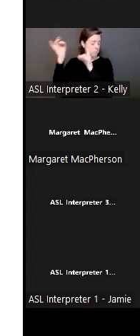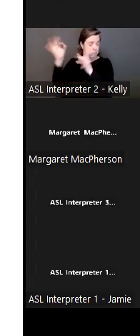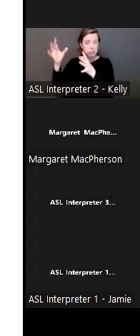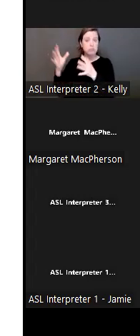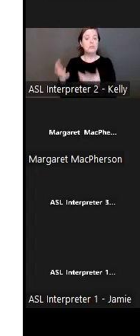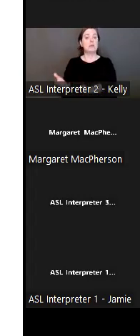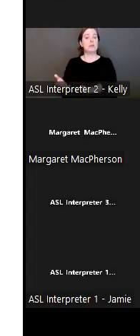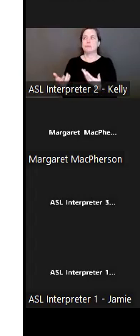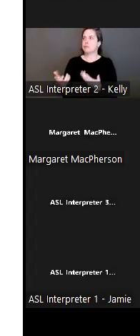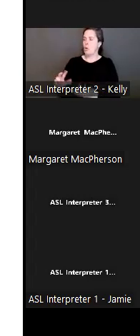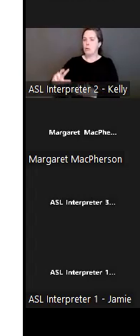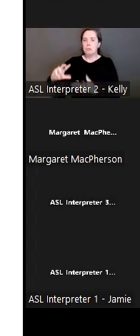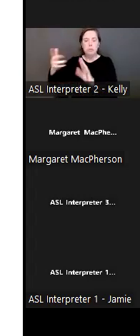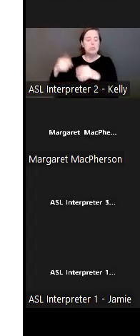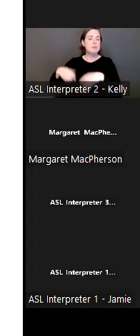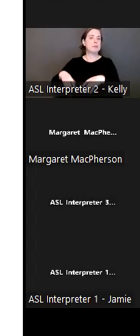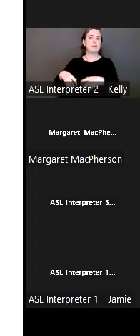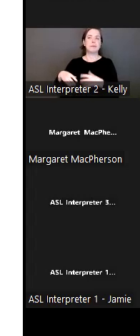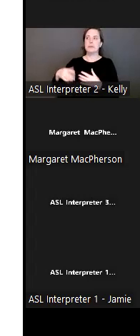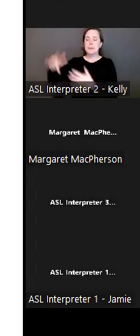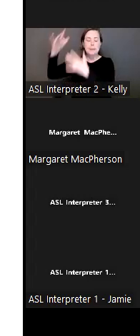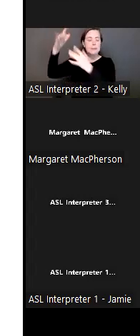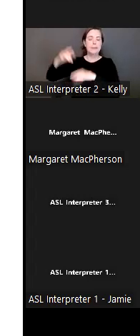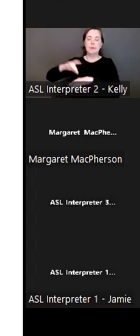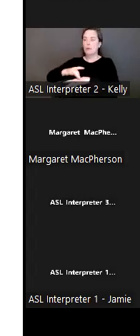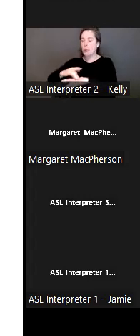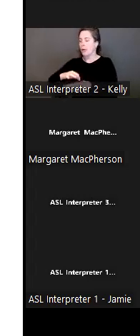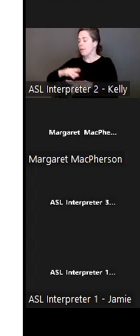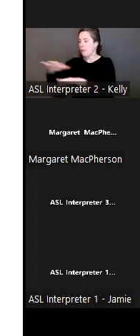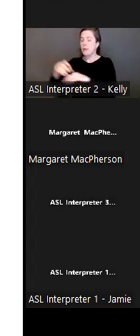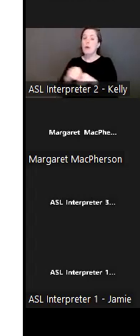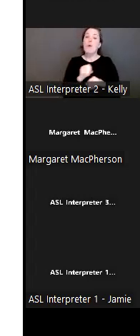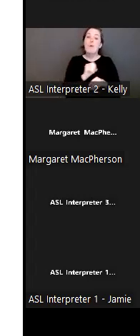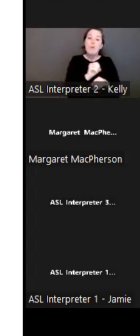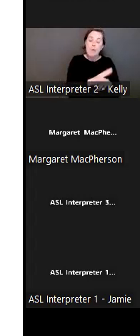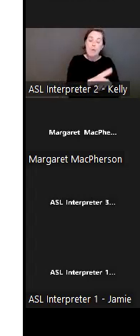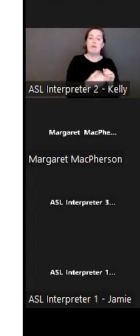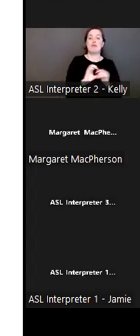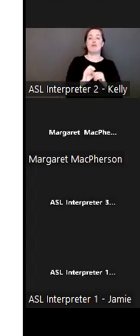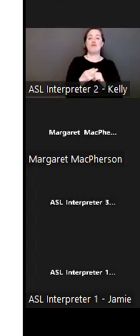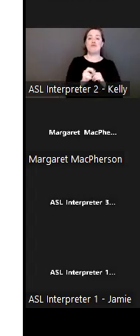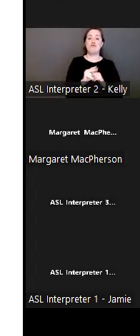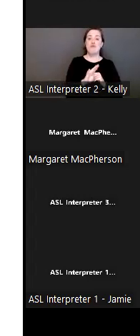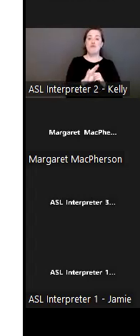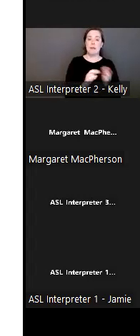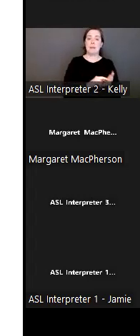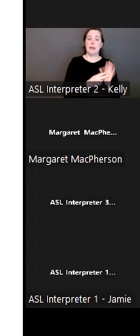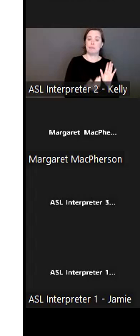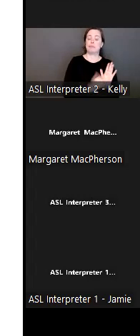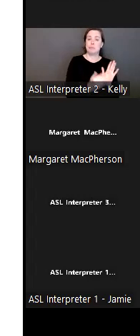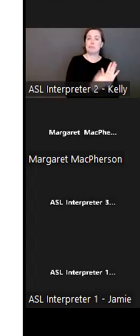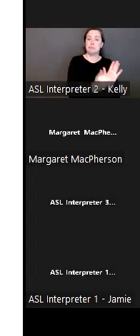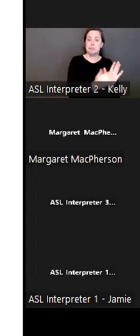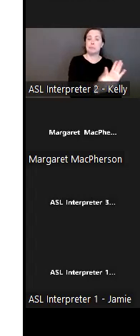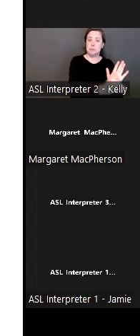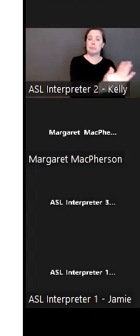on, and or it can be chronic and complex from repeated experiences, and I'll talk about that in a minute. And responses can include a